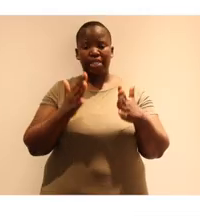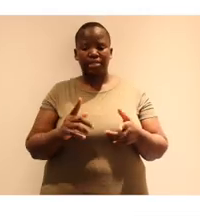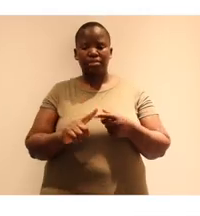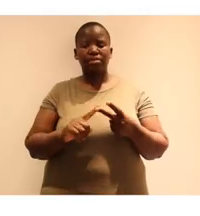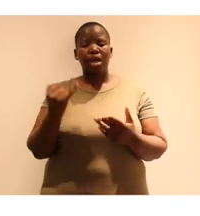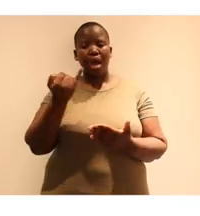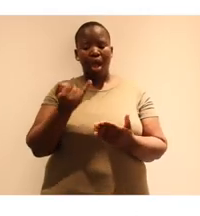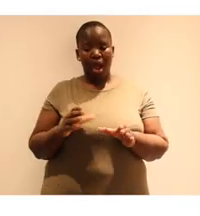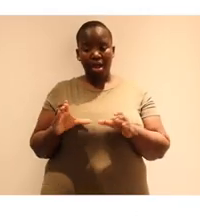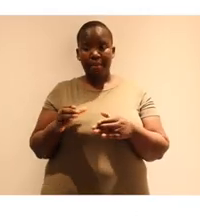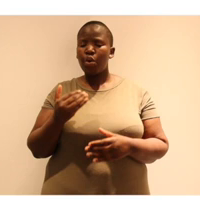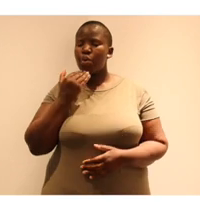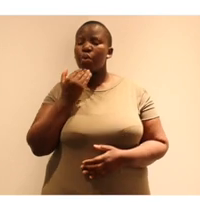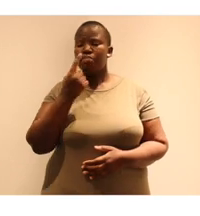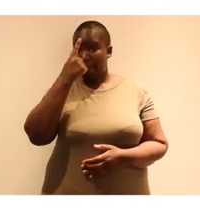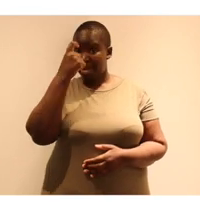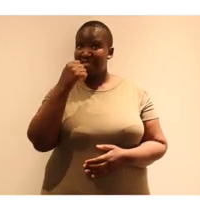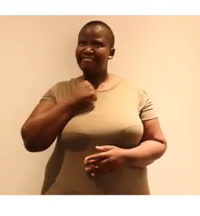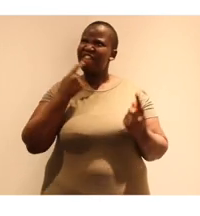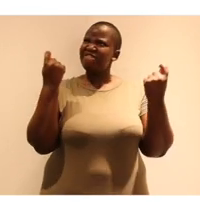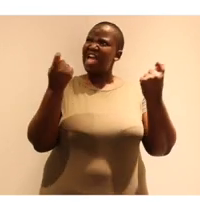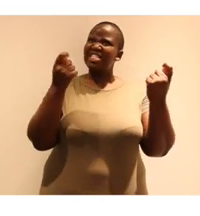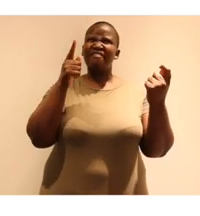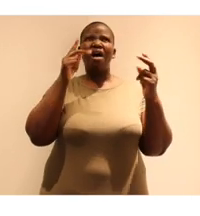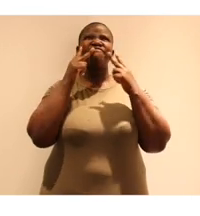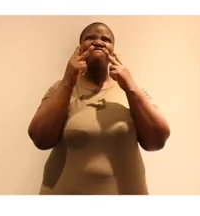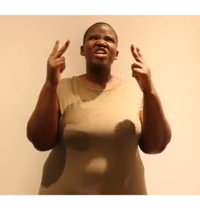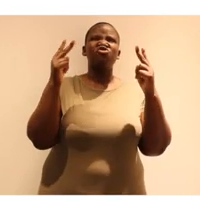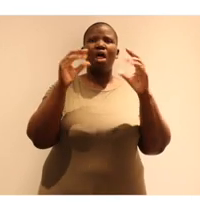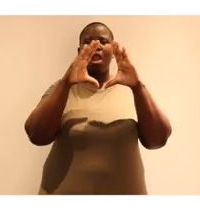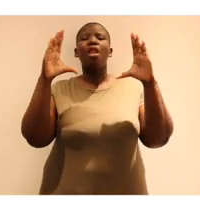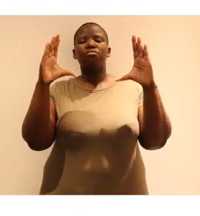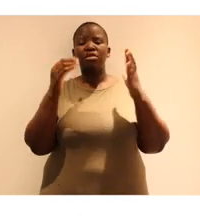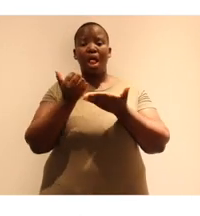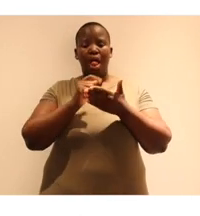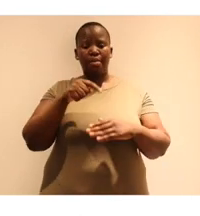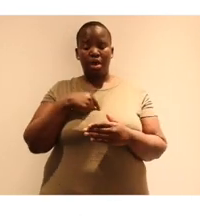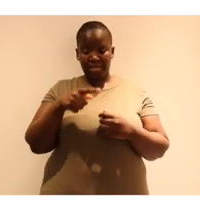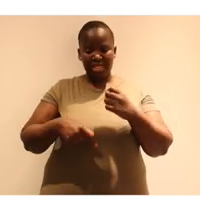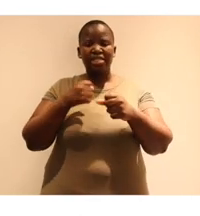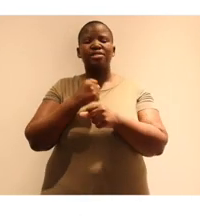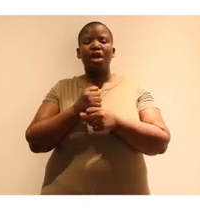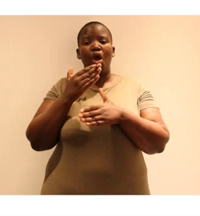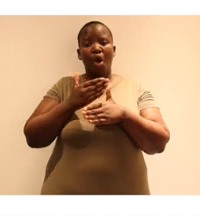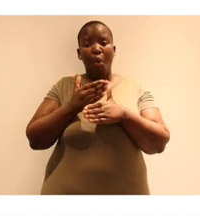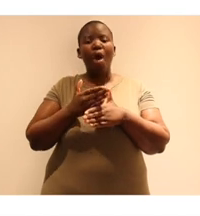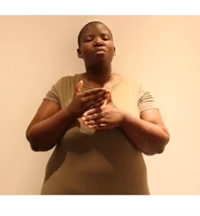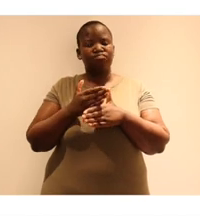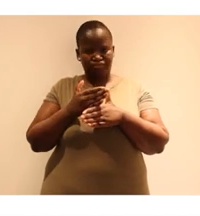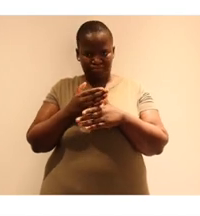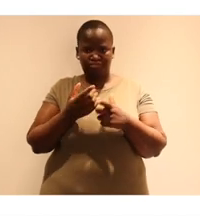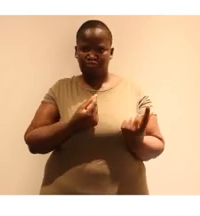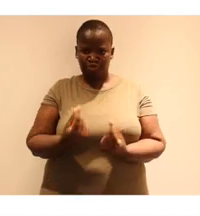art companies who believed in the vision of this festival and who helped us to make this year's edition a